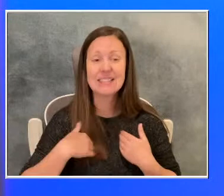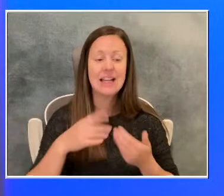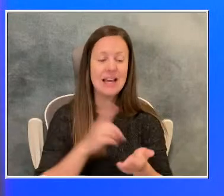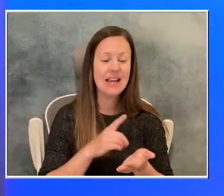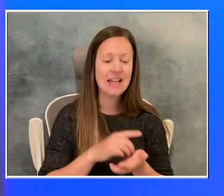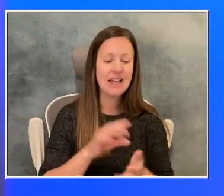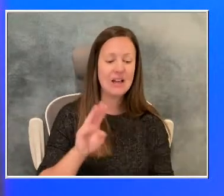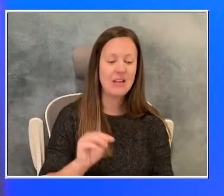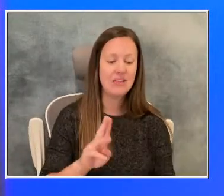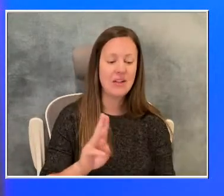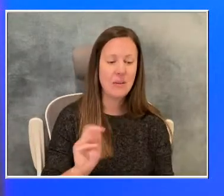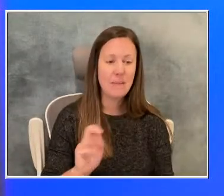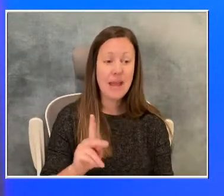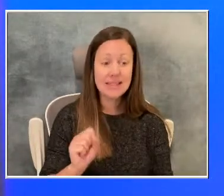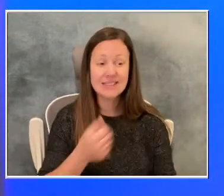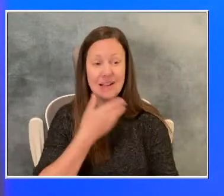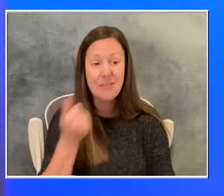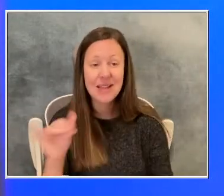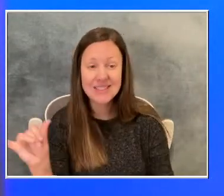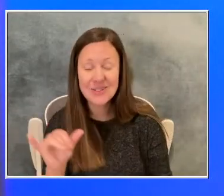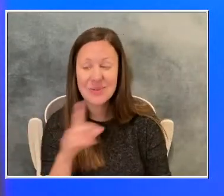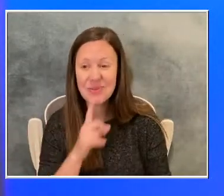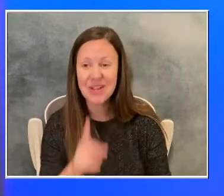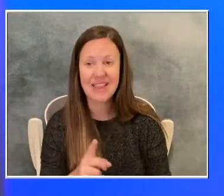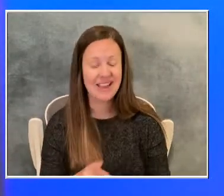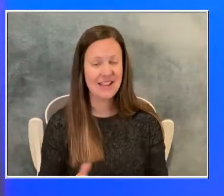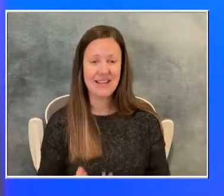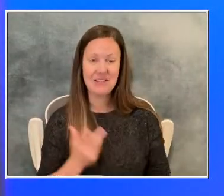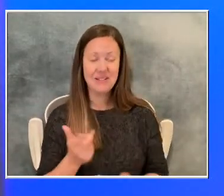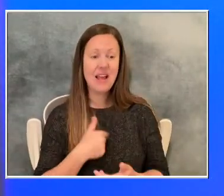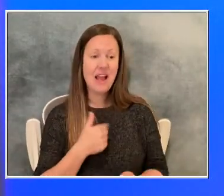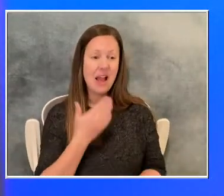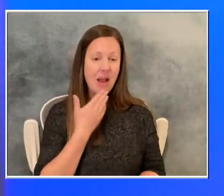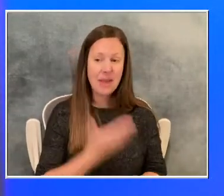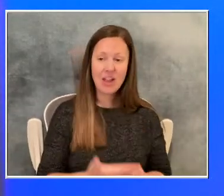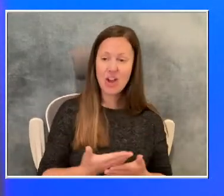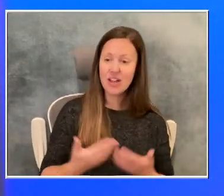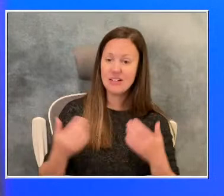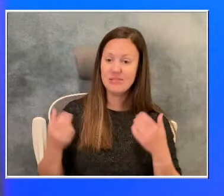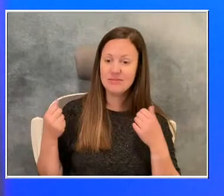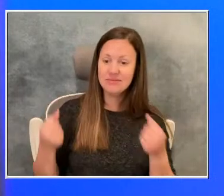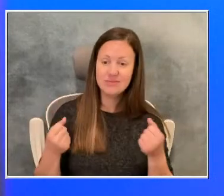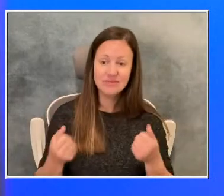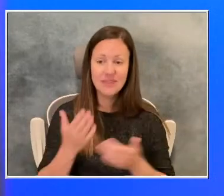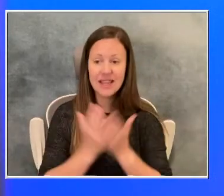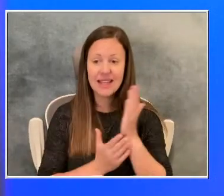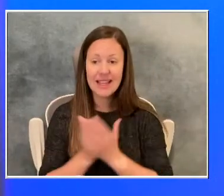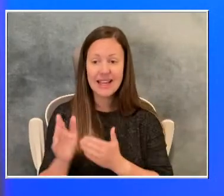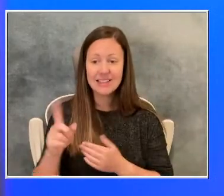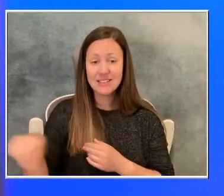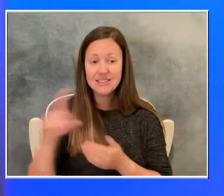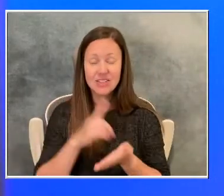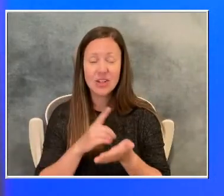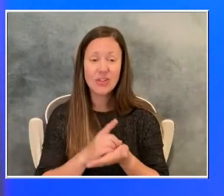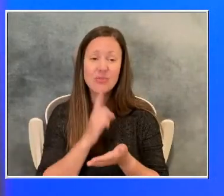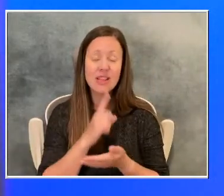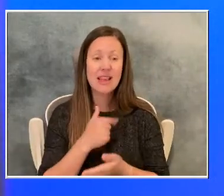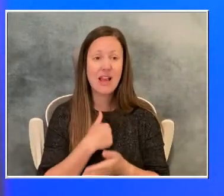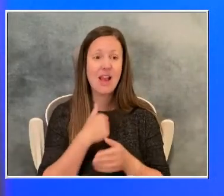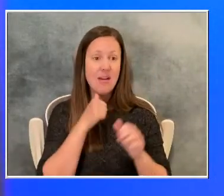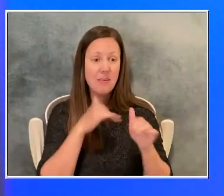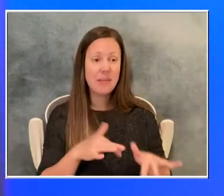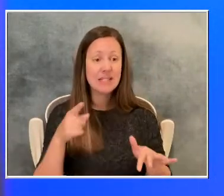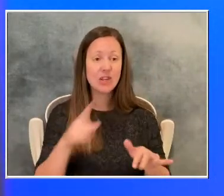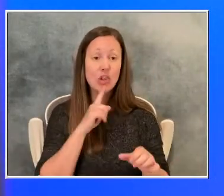the best. I'm in good hands, and I am so grateful that you remain committed